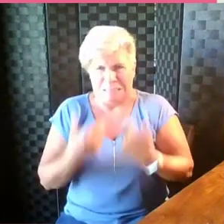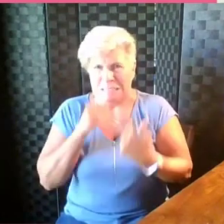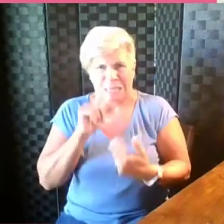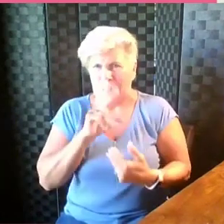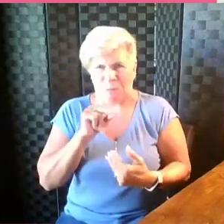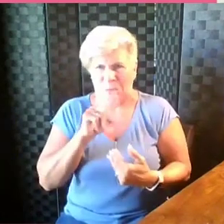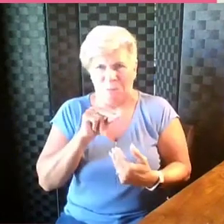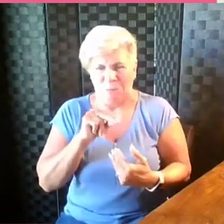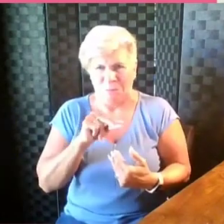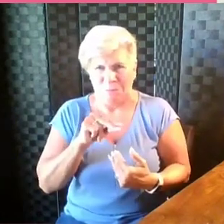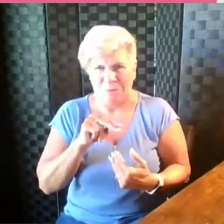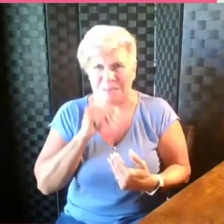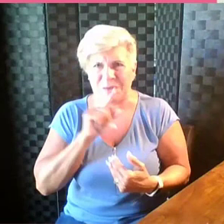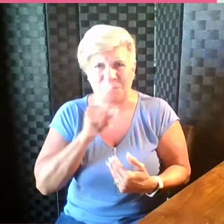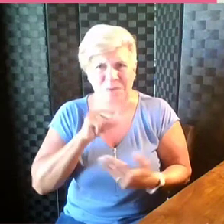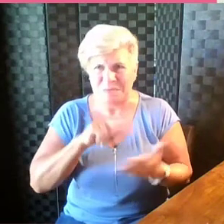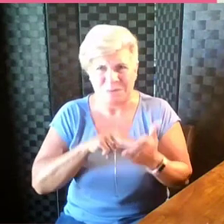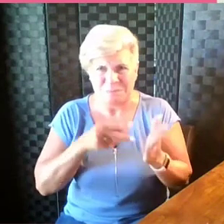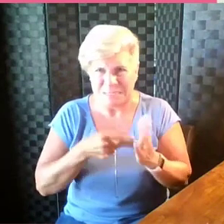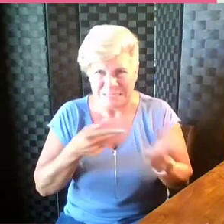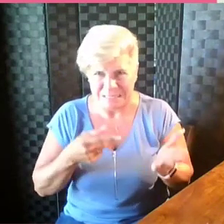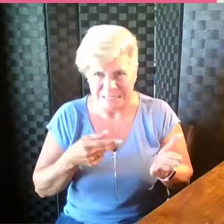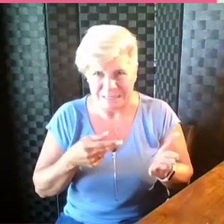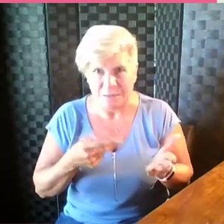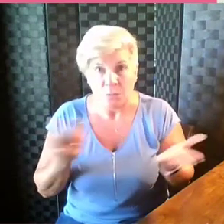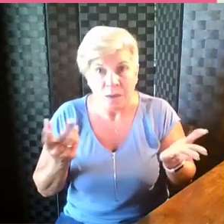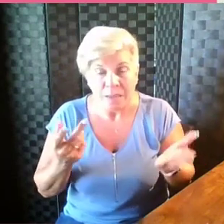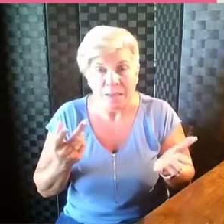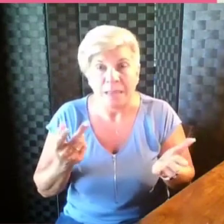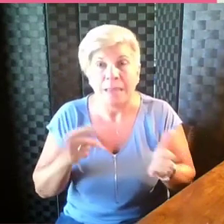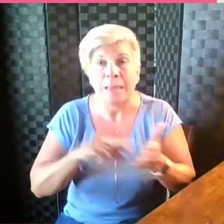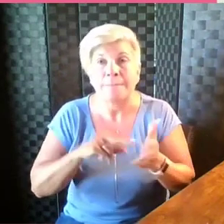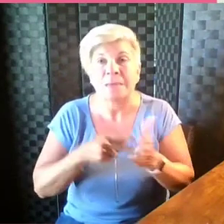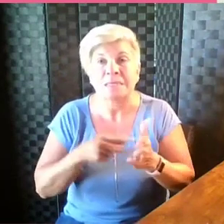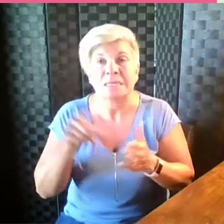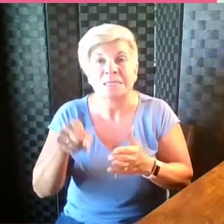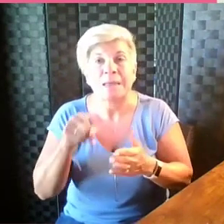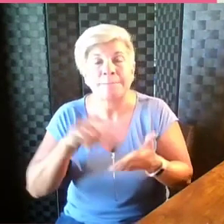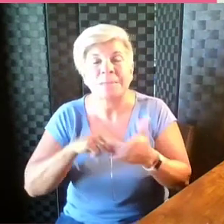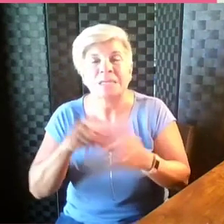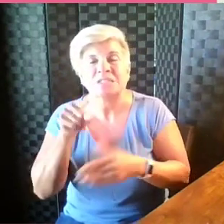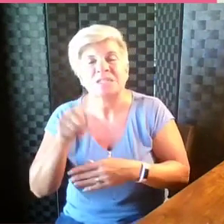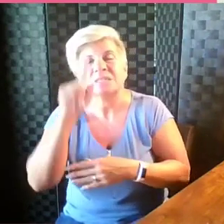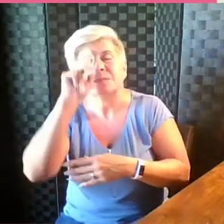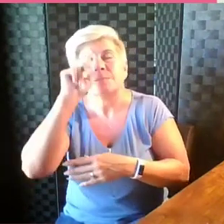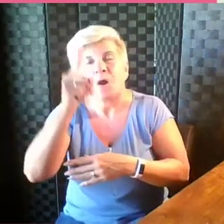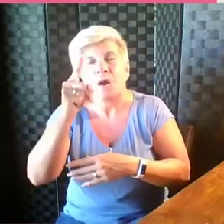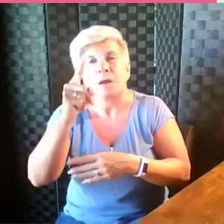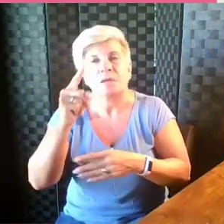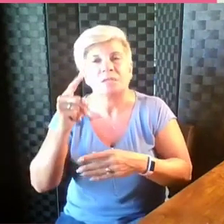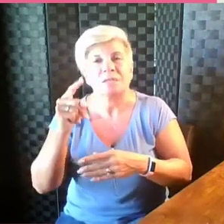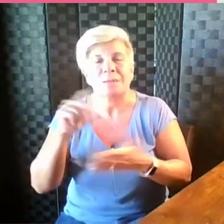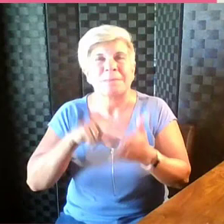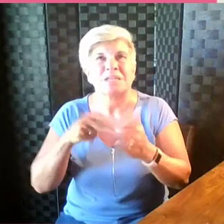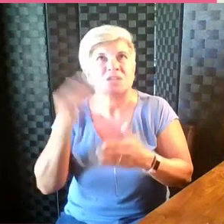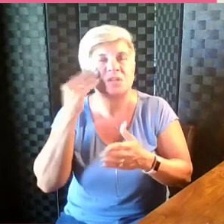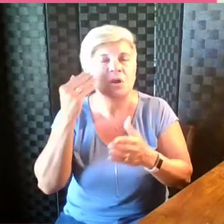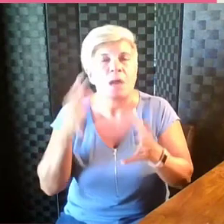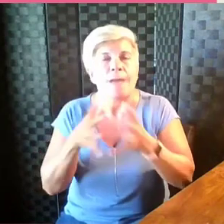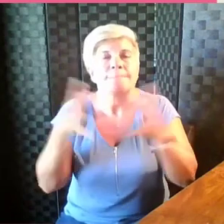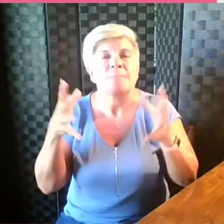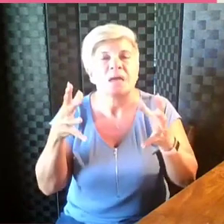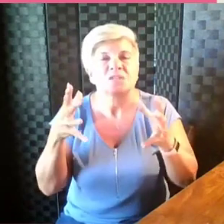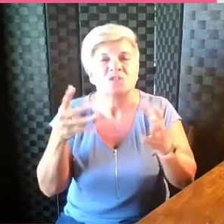saying. What she's saying is that girl is very smart and she knows as much as a dictionary and she's walking